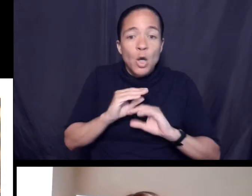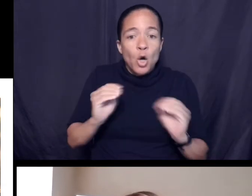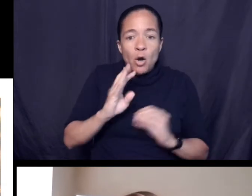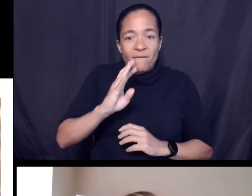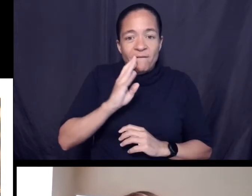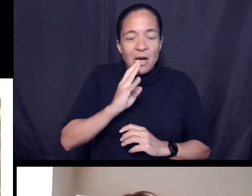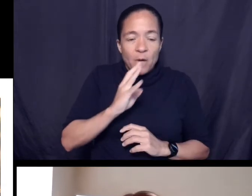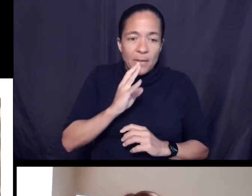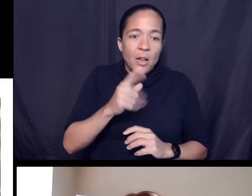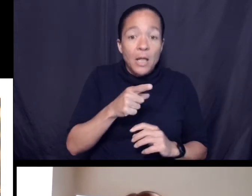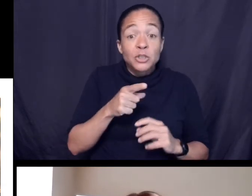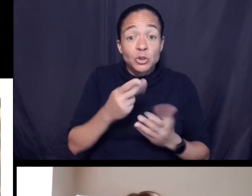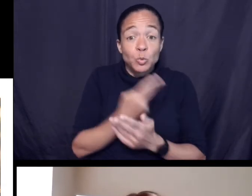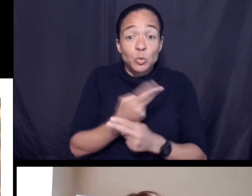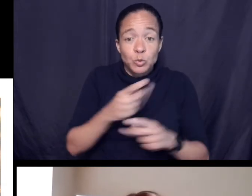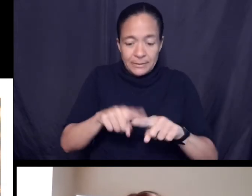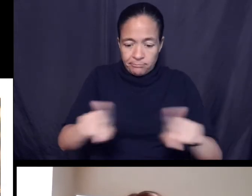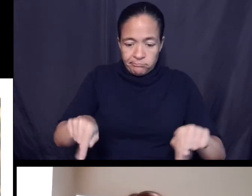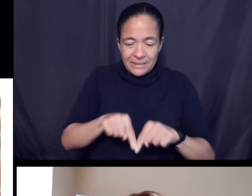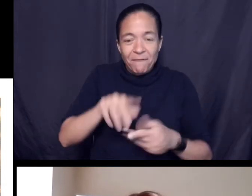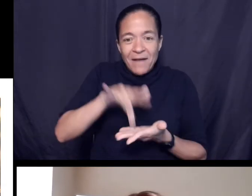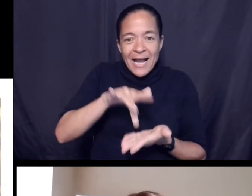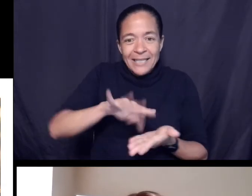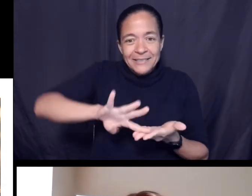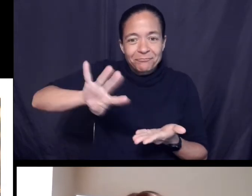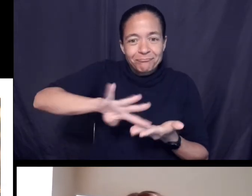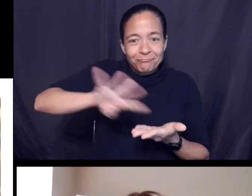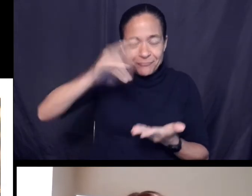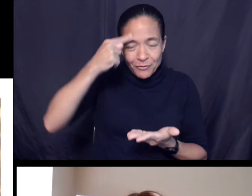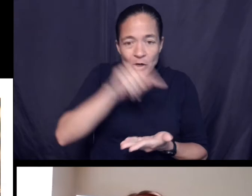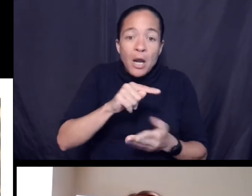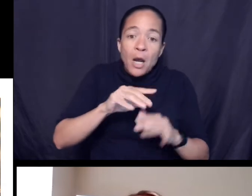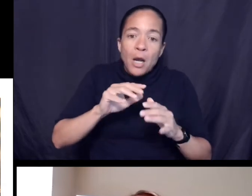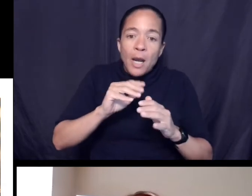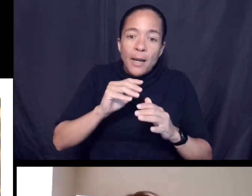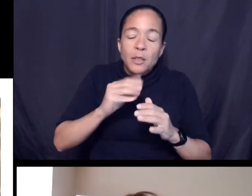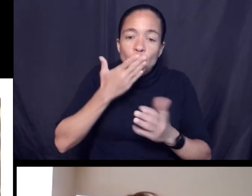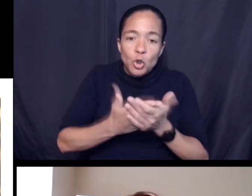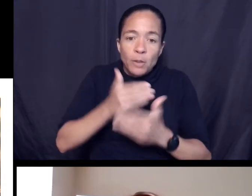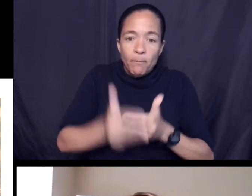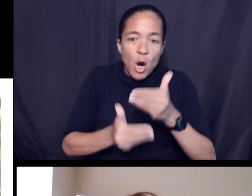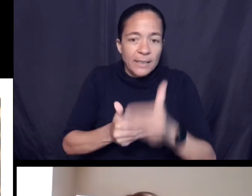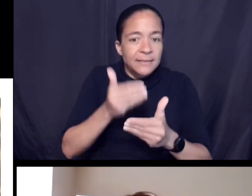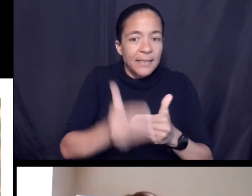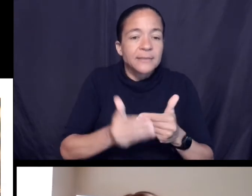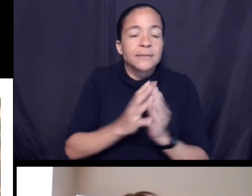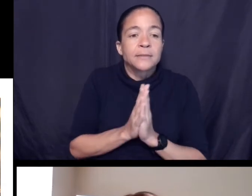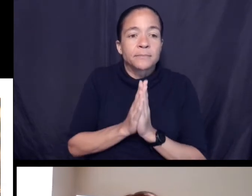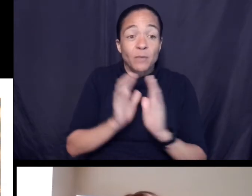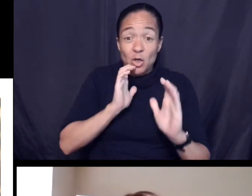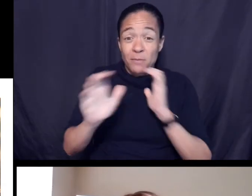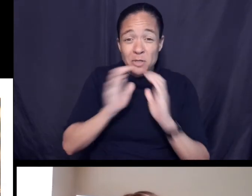little talking device, which she's working on, and she makes good progress with that. But communication is still a